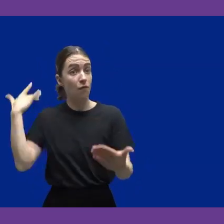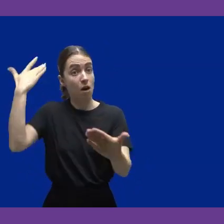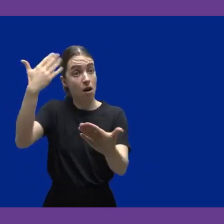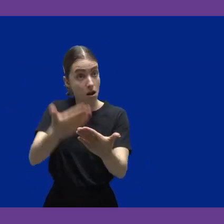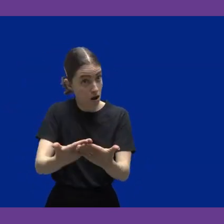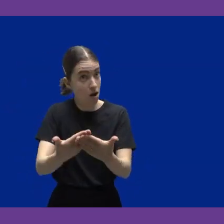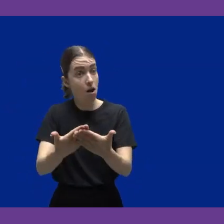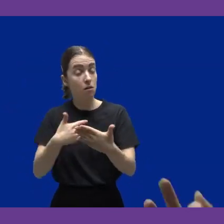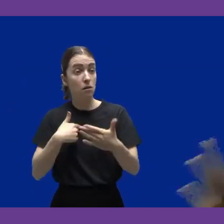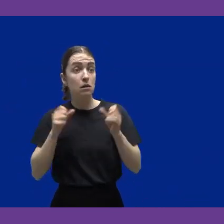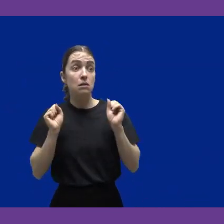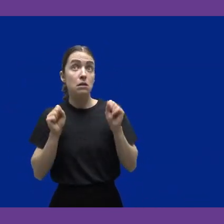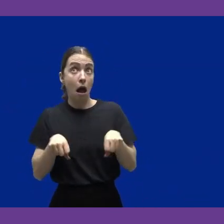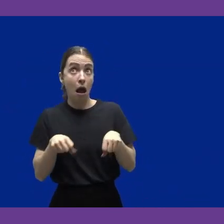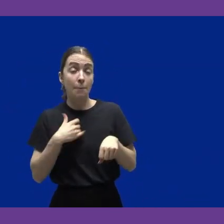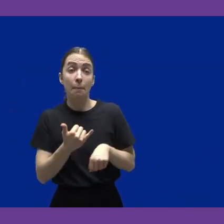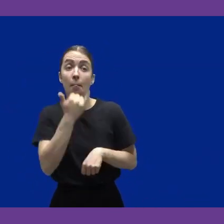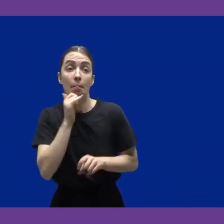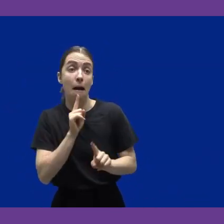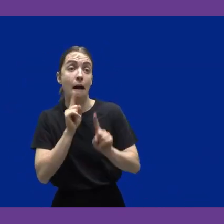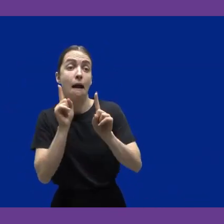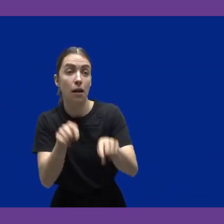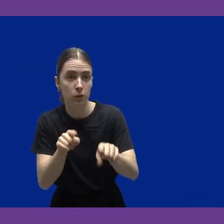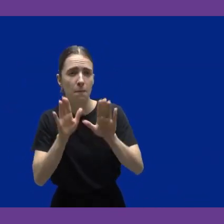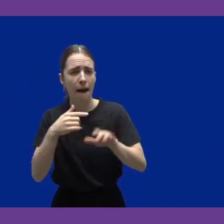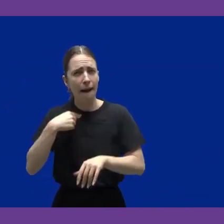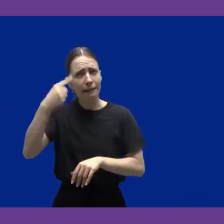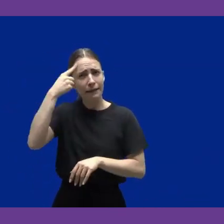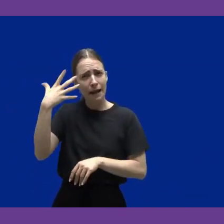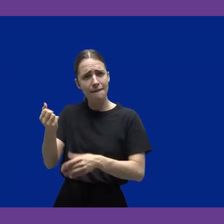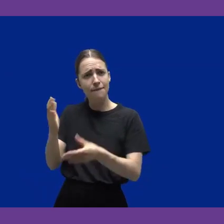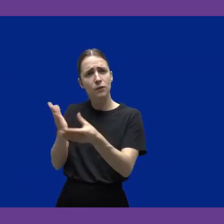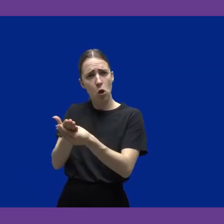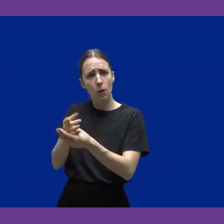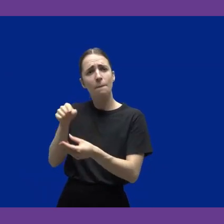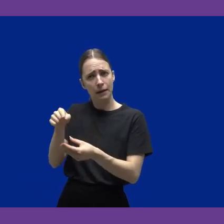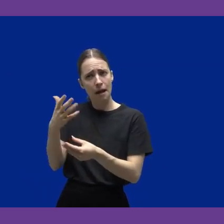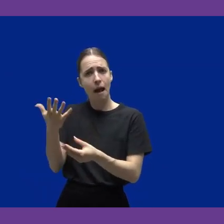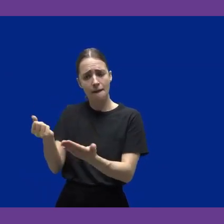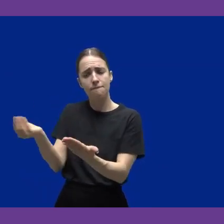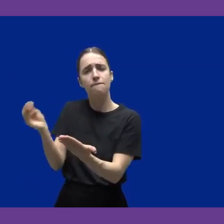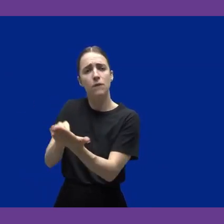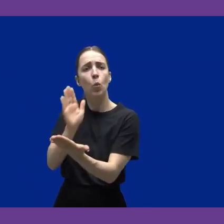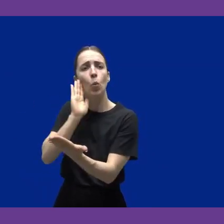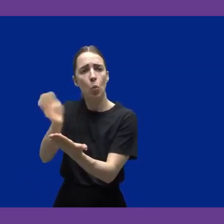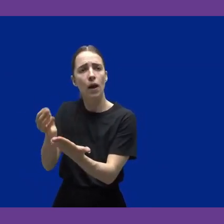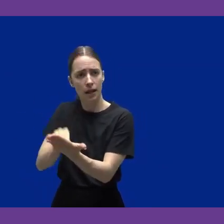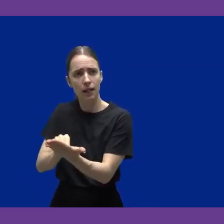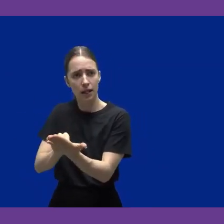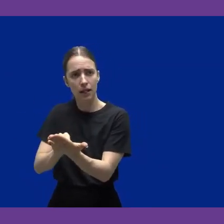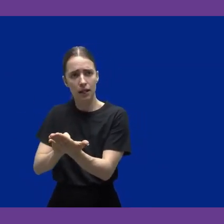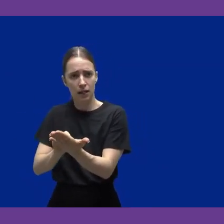know, I think this should be covered by 31549. Super, many thanks. I think we've done all our questions. As mentioned, it was